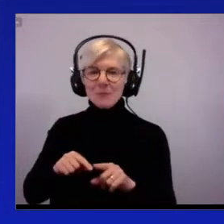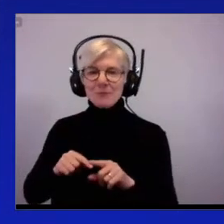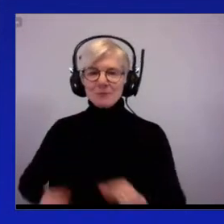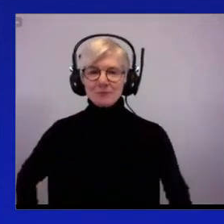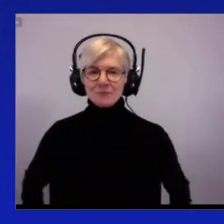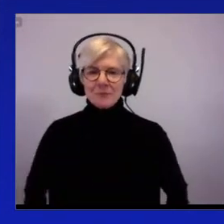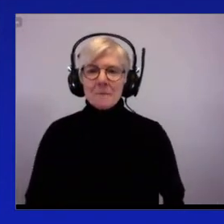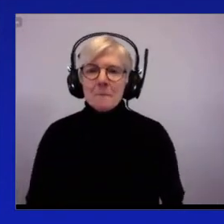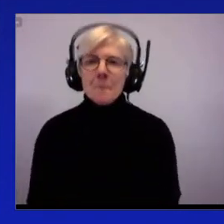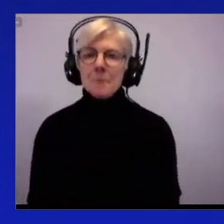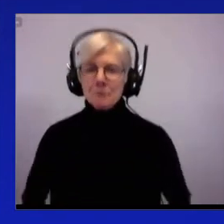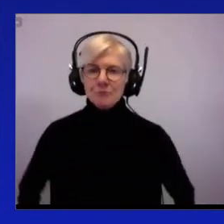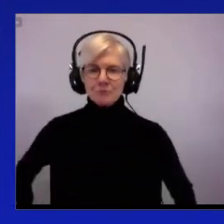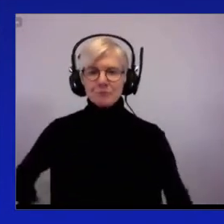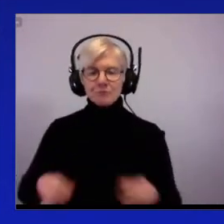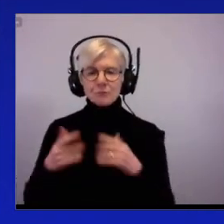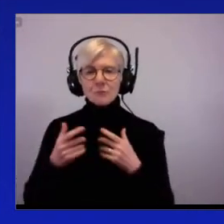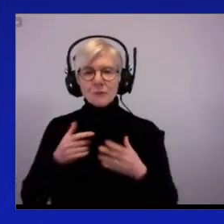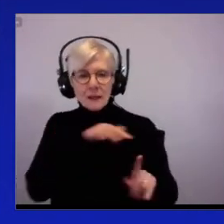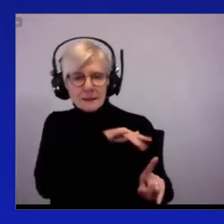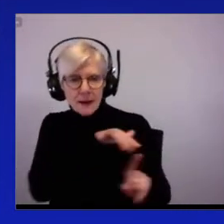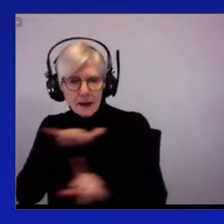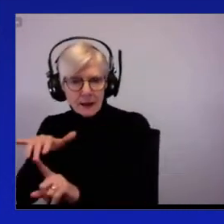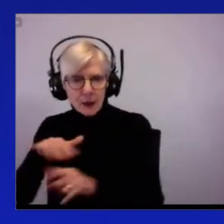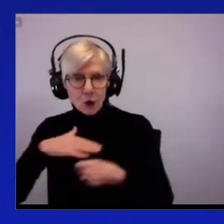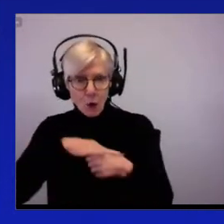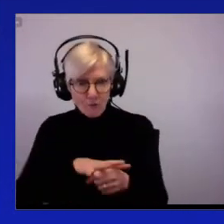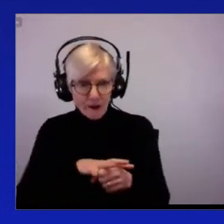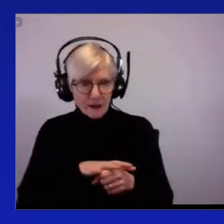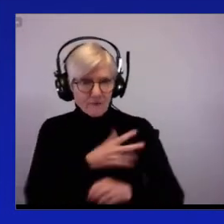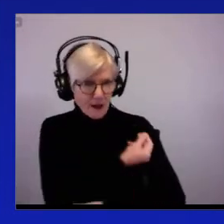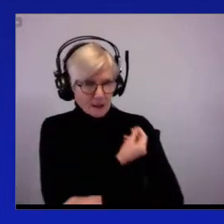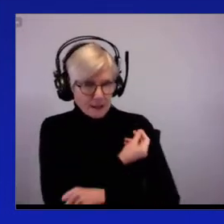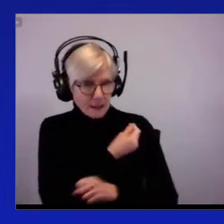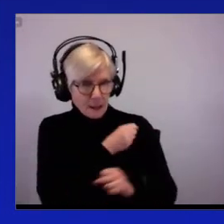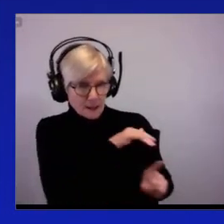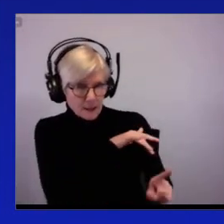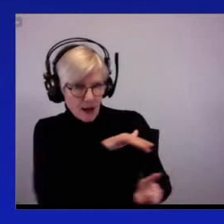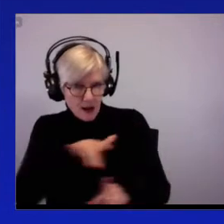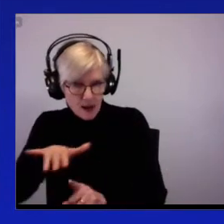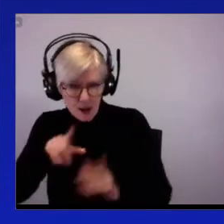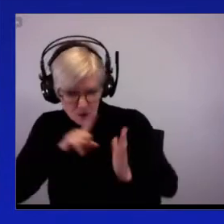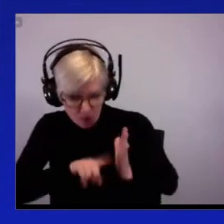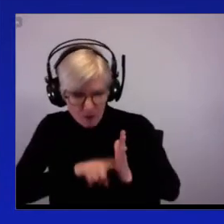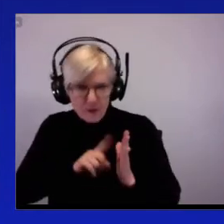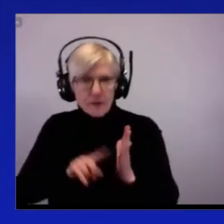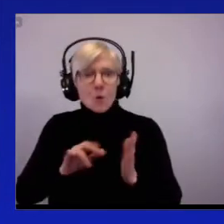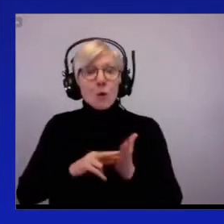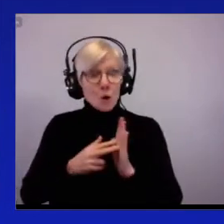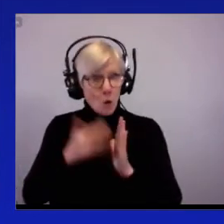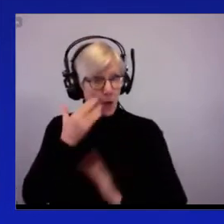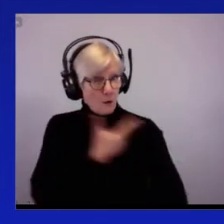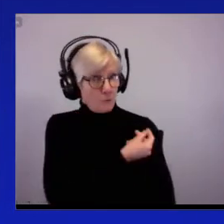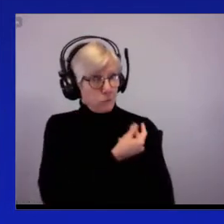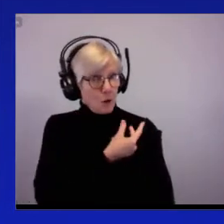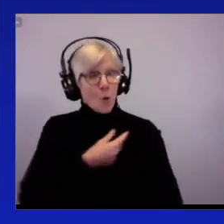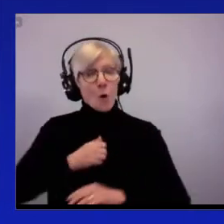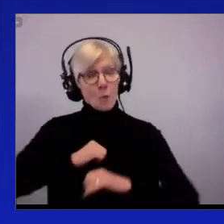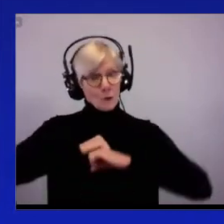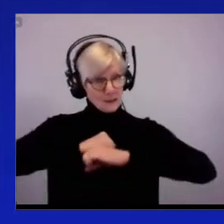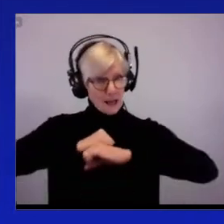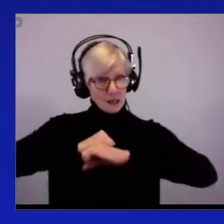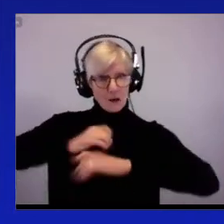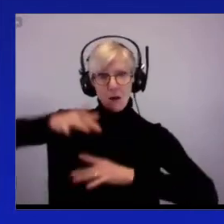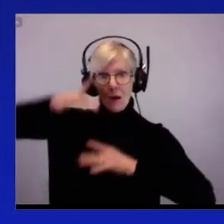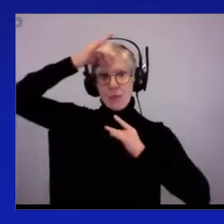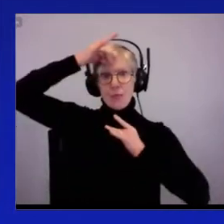the studies of the COVID-19 vaccines that they protect people from severe illness. So they protect the person who